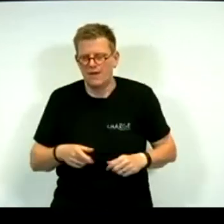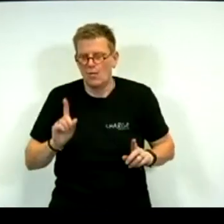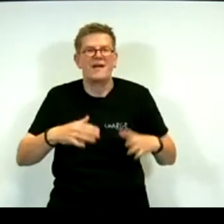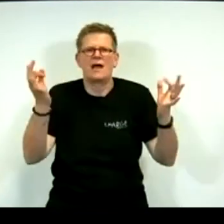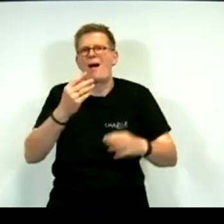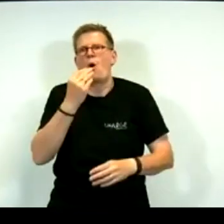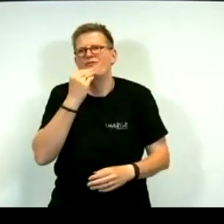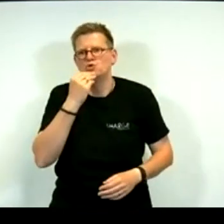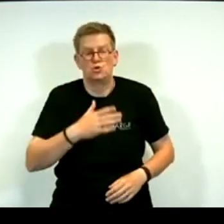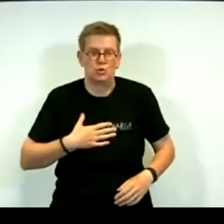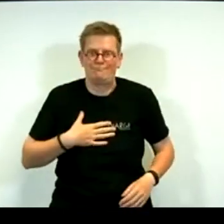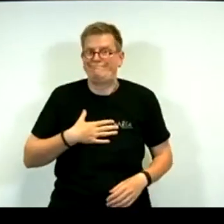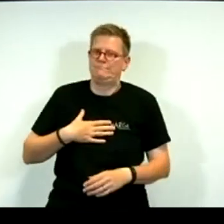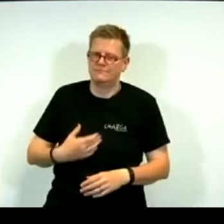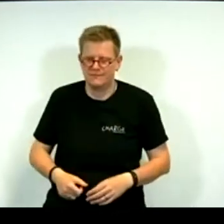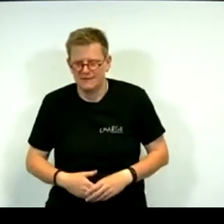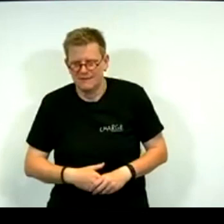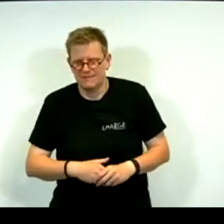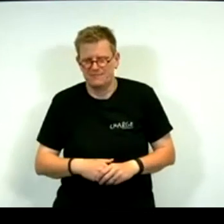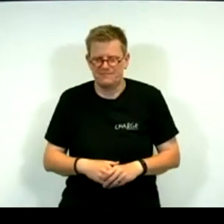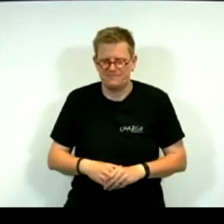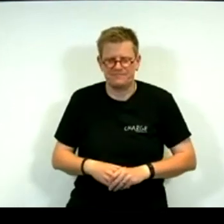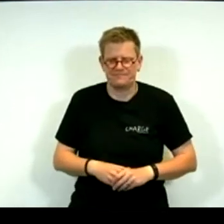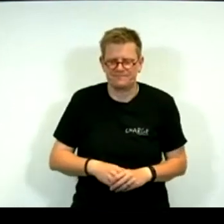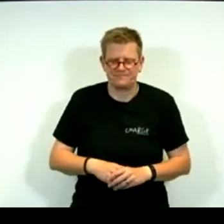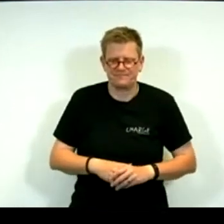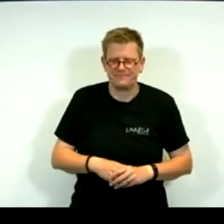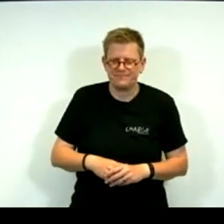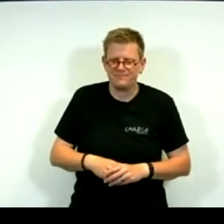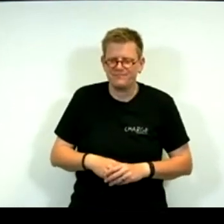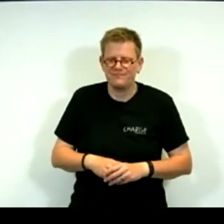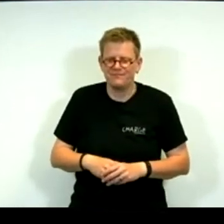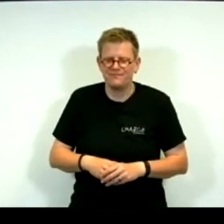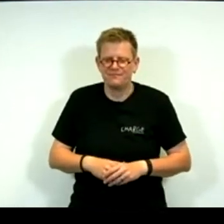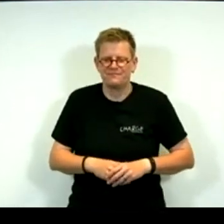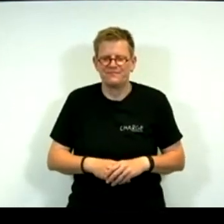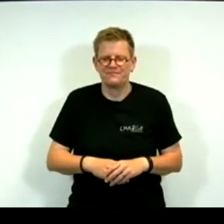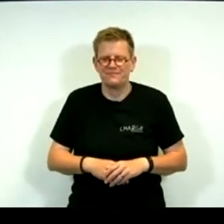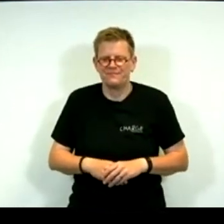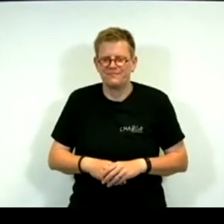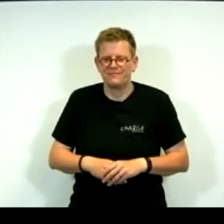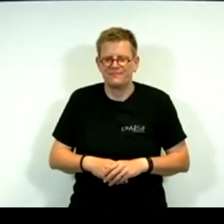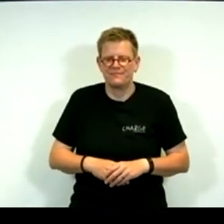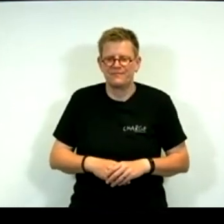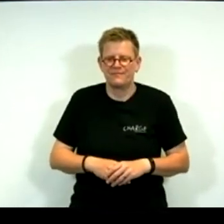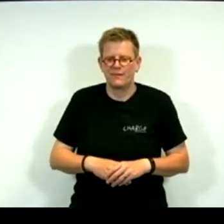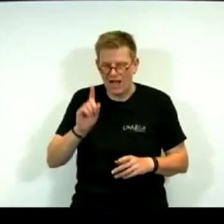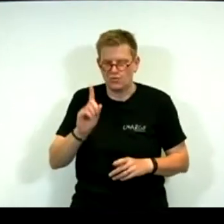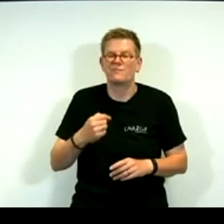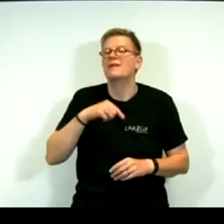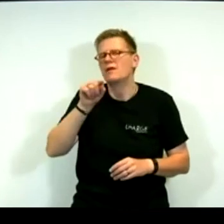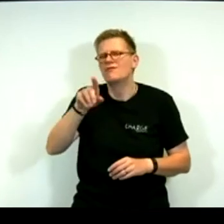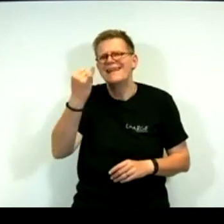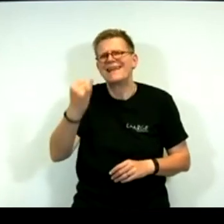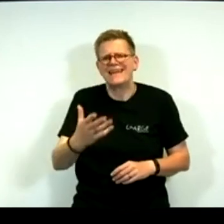If the child likes something, if they like that red disc, like a